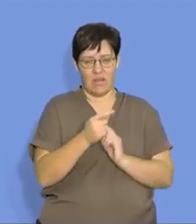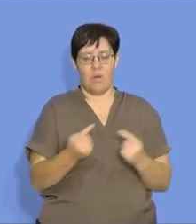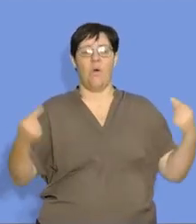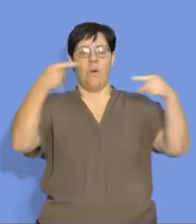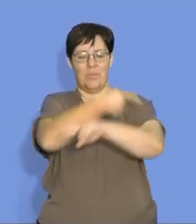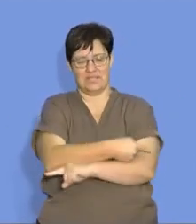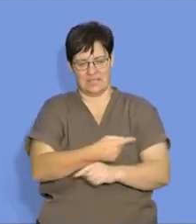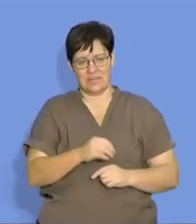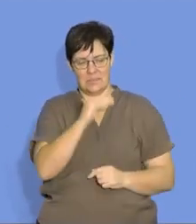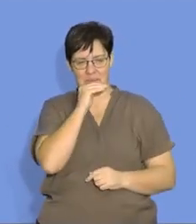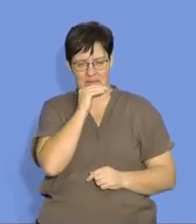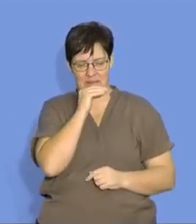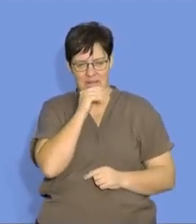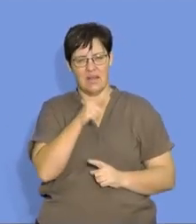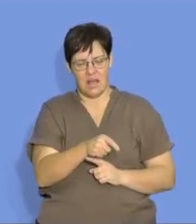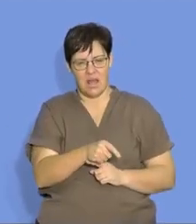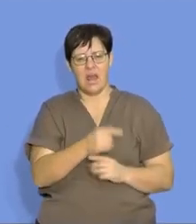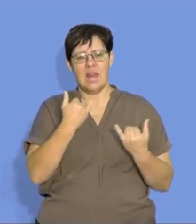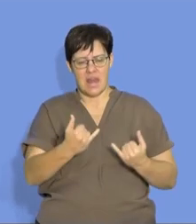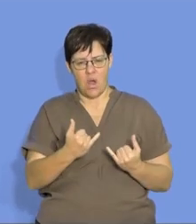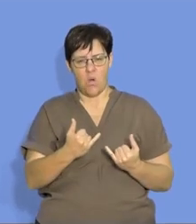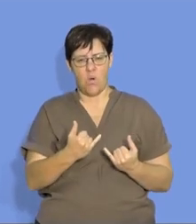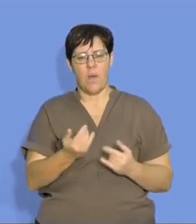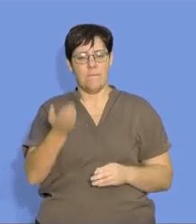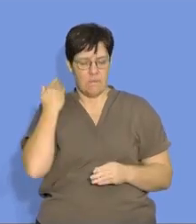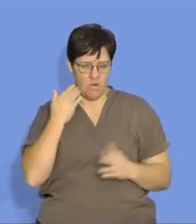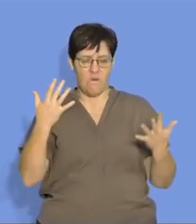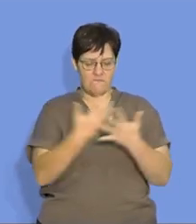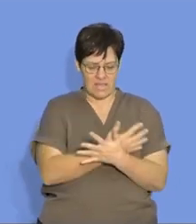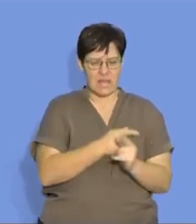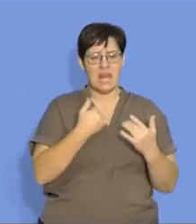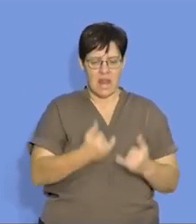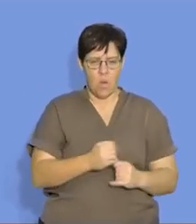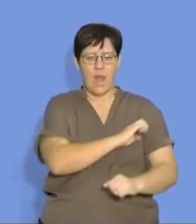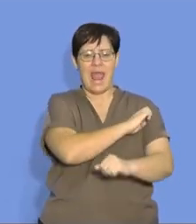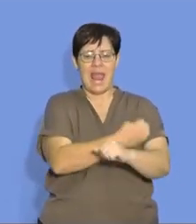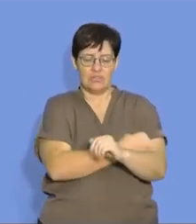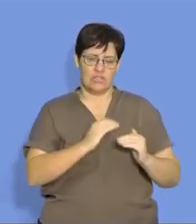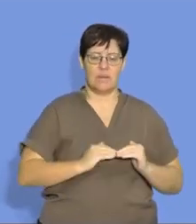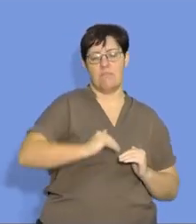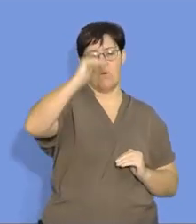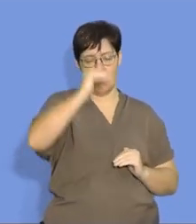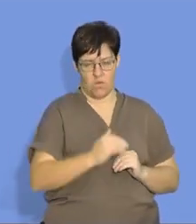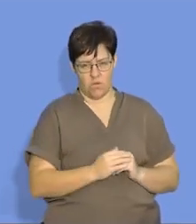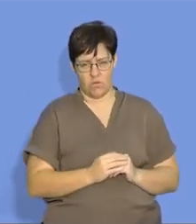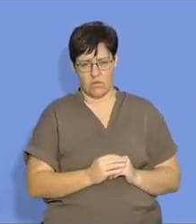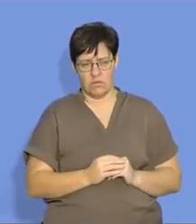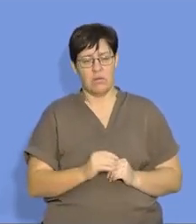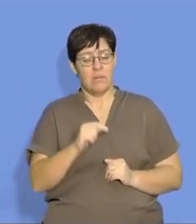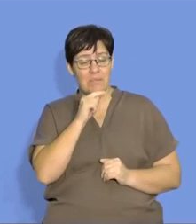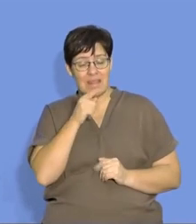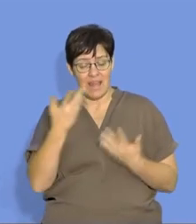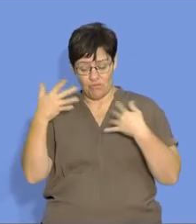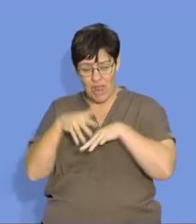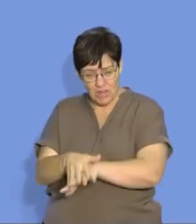Negative catalyst does the opposite, meaning it increases the activation energy, and when it does that,